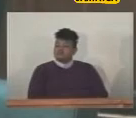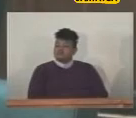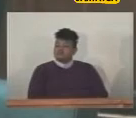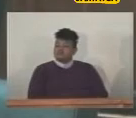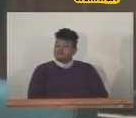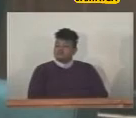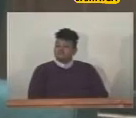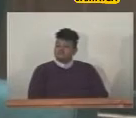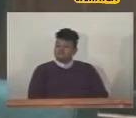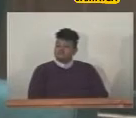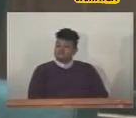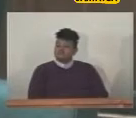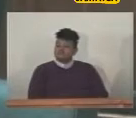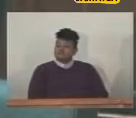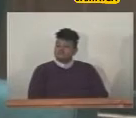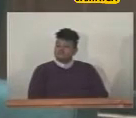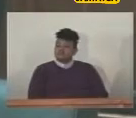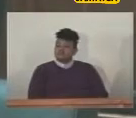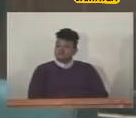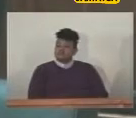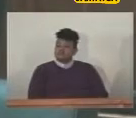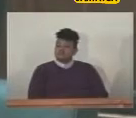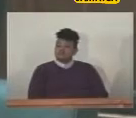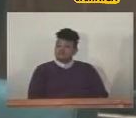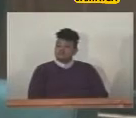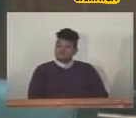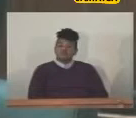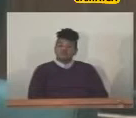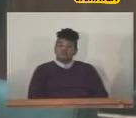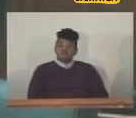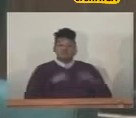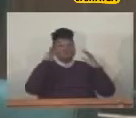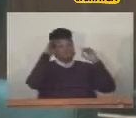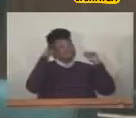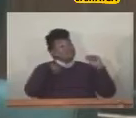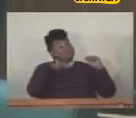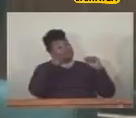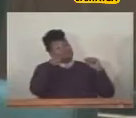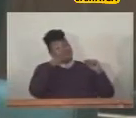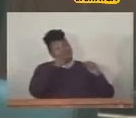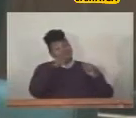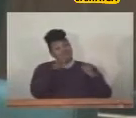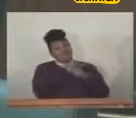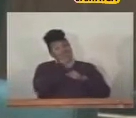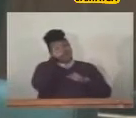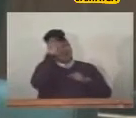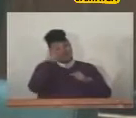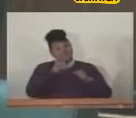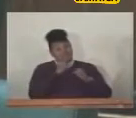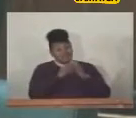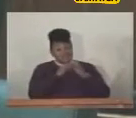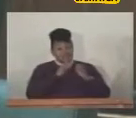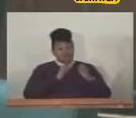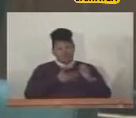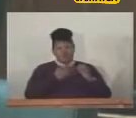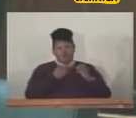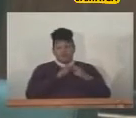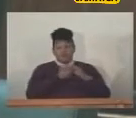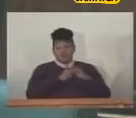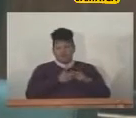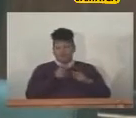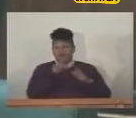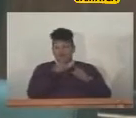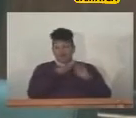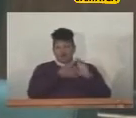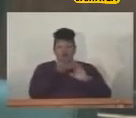is not a complete fix to our problems, but when it is operated effectively and with respect for